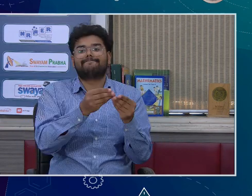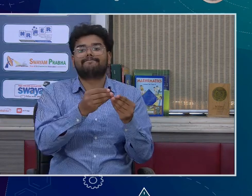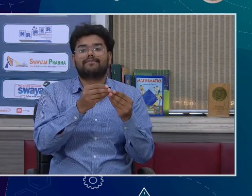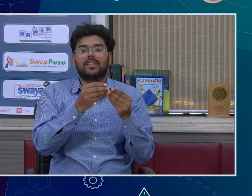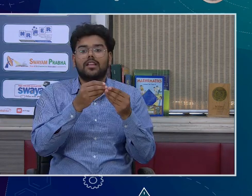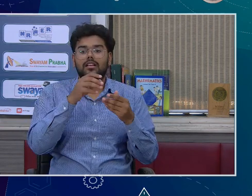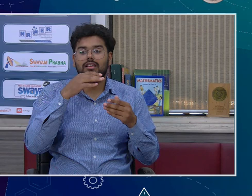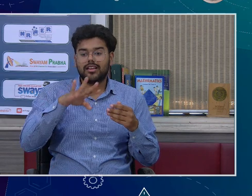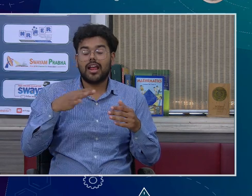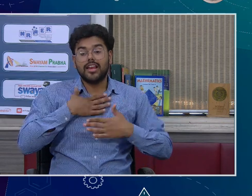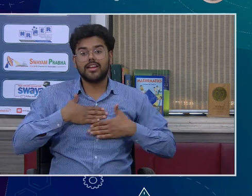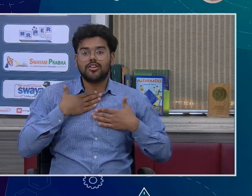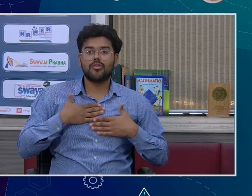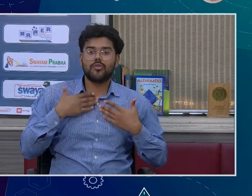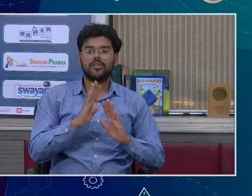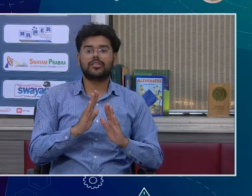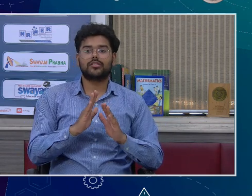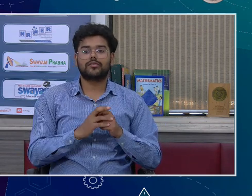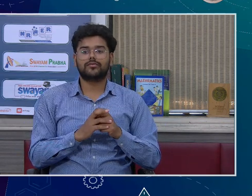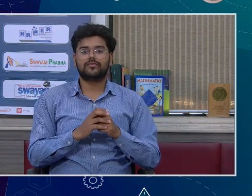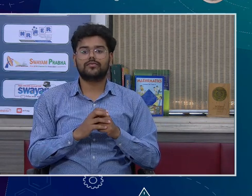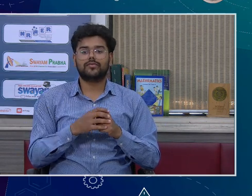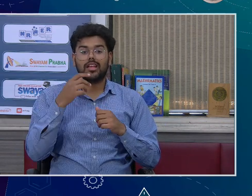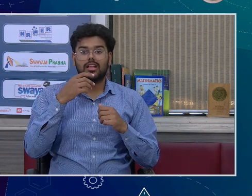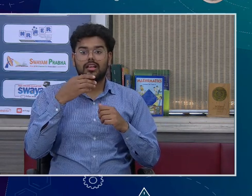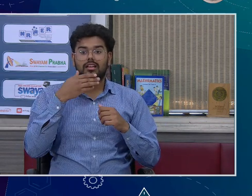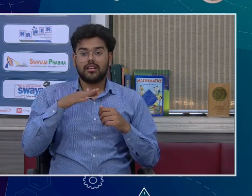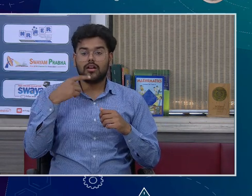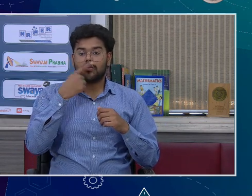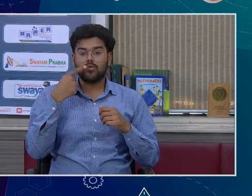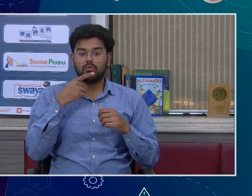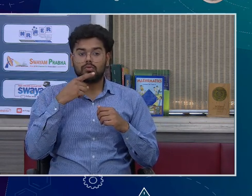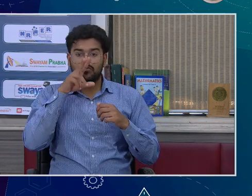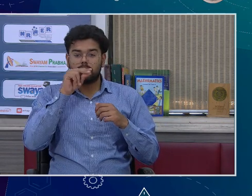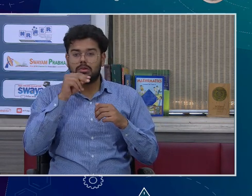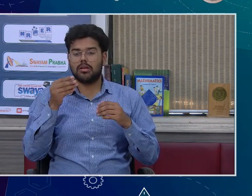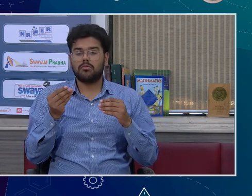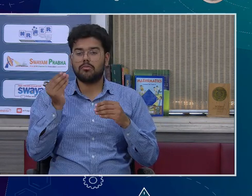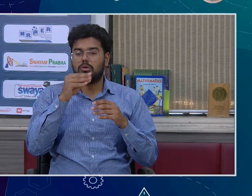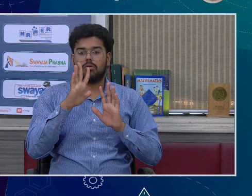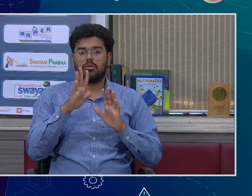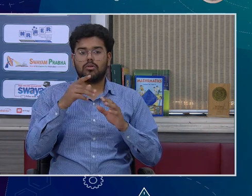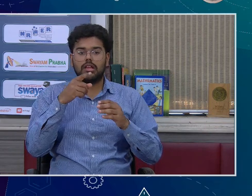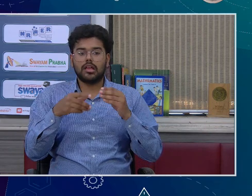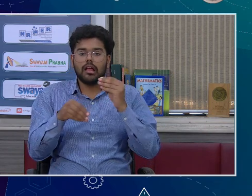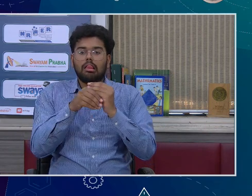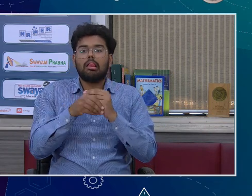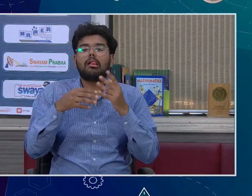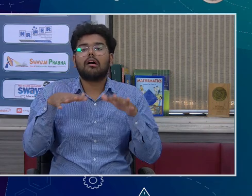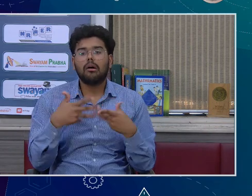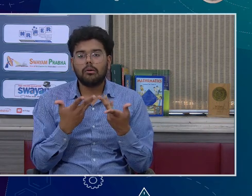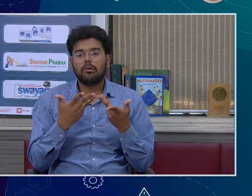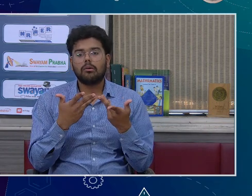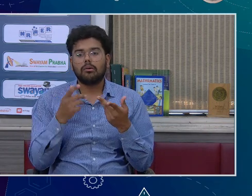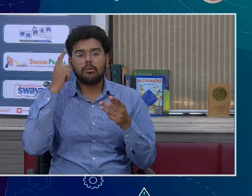jo usko pasand hai. Aise hone se the child who doesn't speak much would get involved, would like to contribute his point